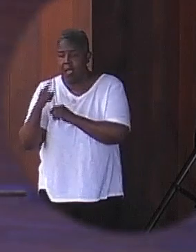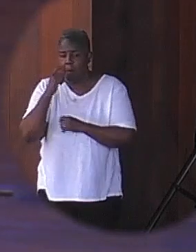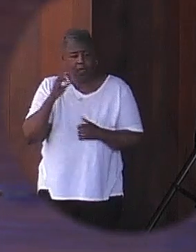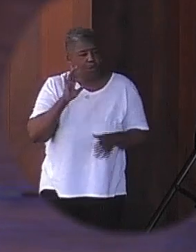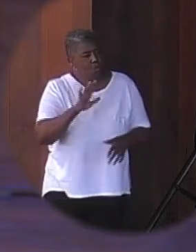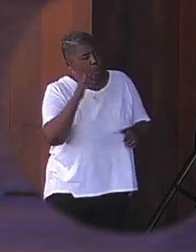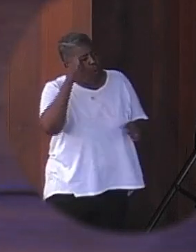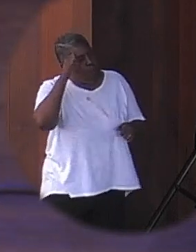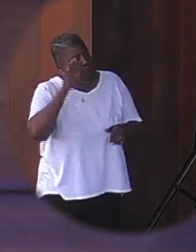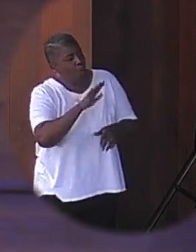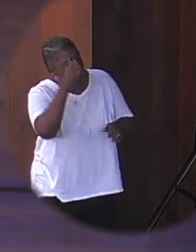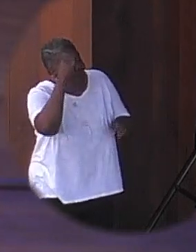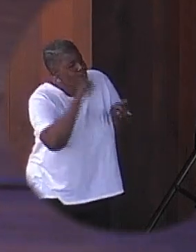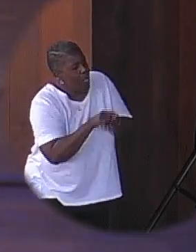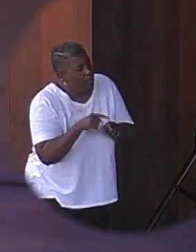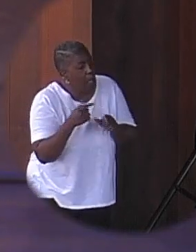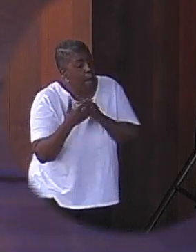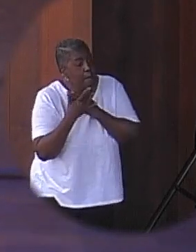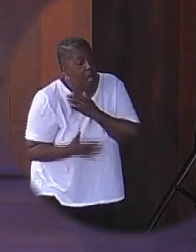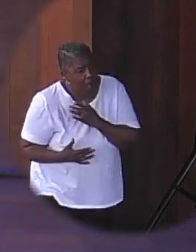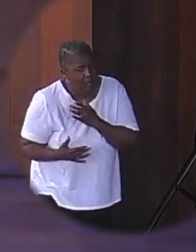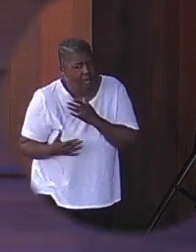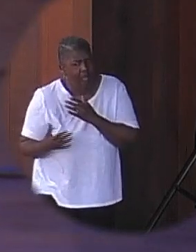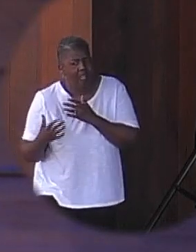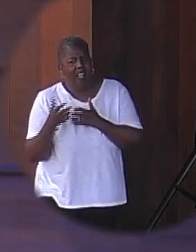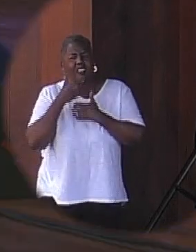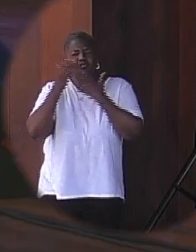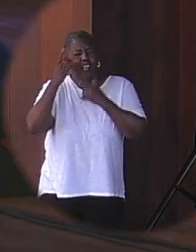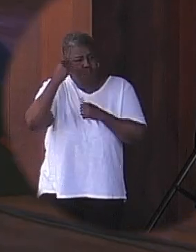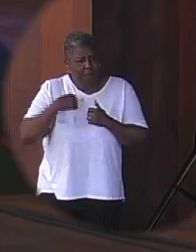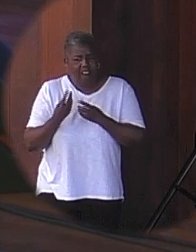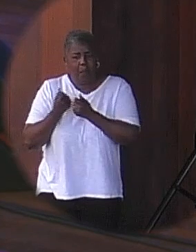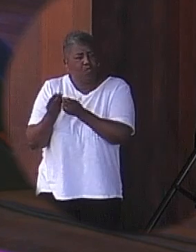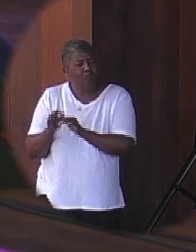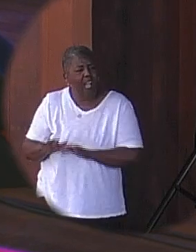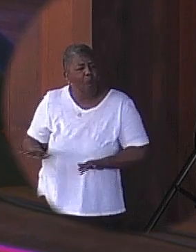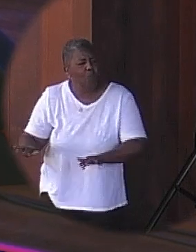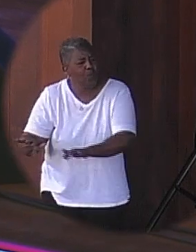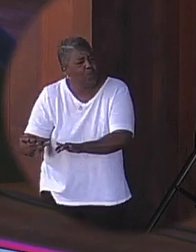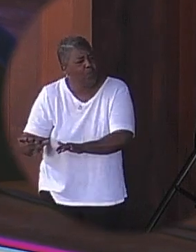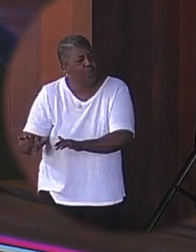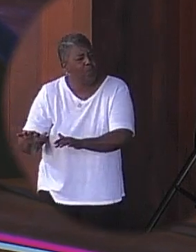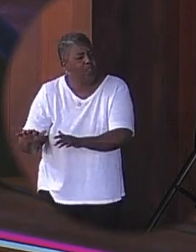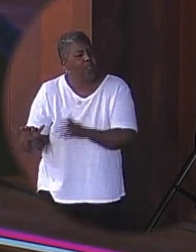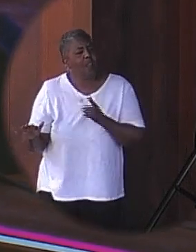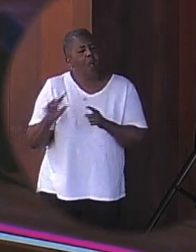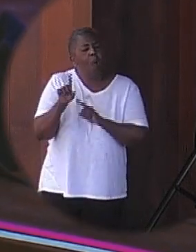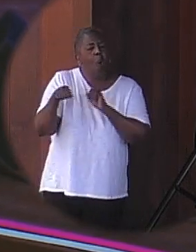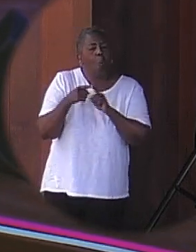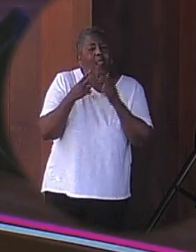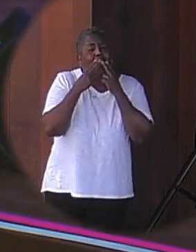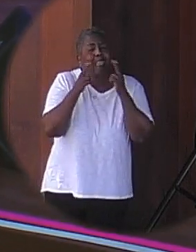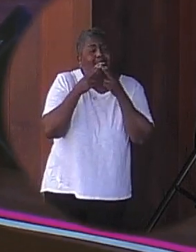your brother's blood cries out to me from the ground. Because when